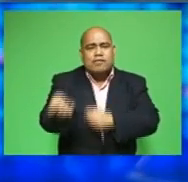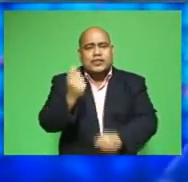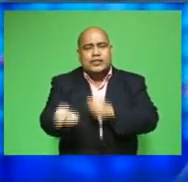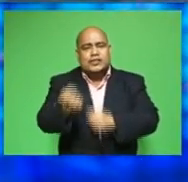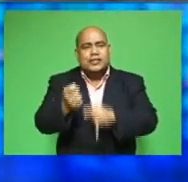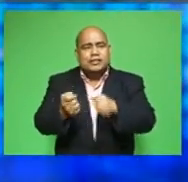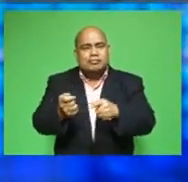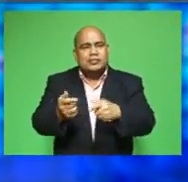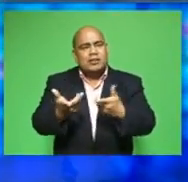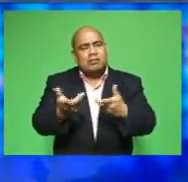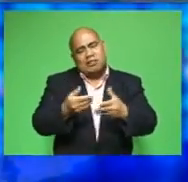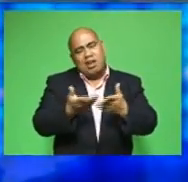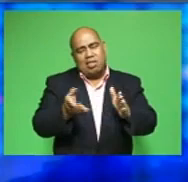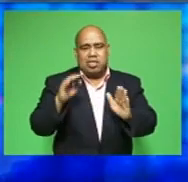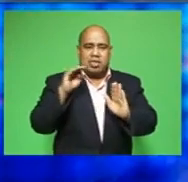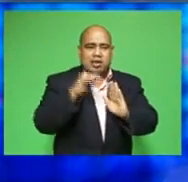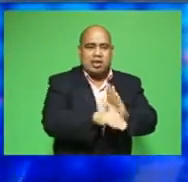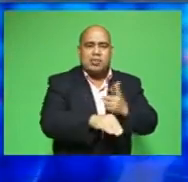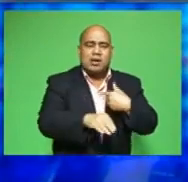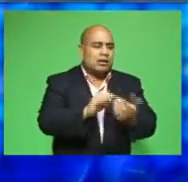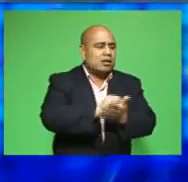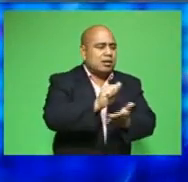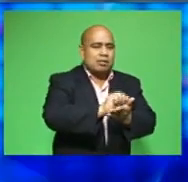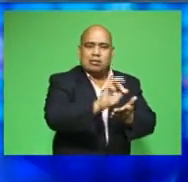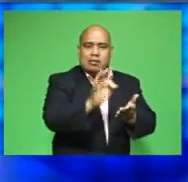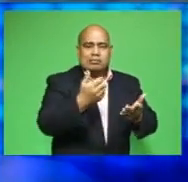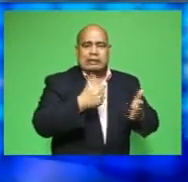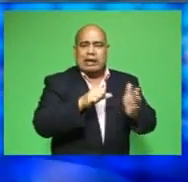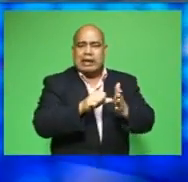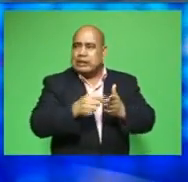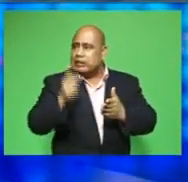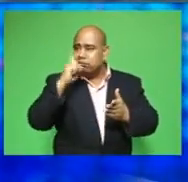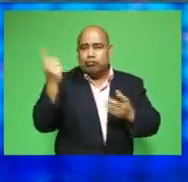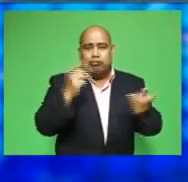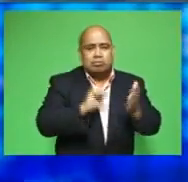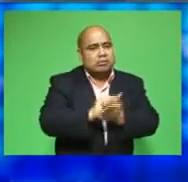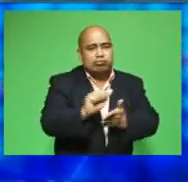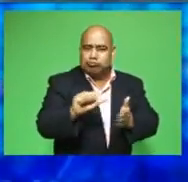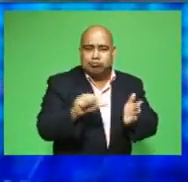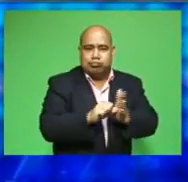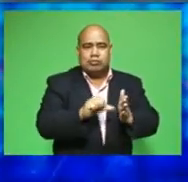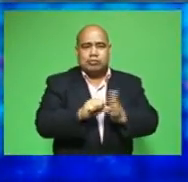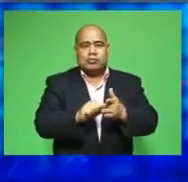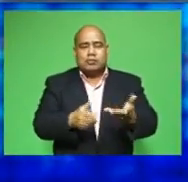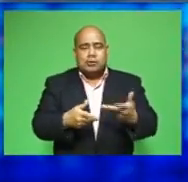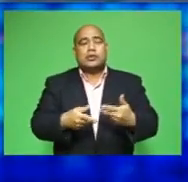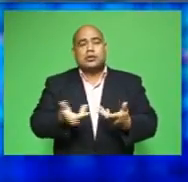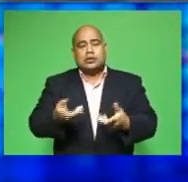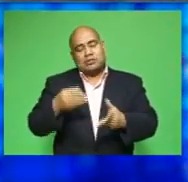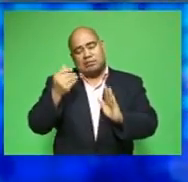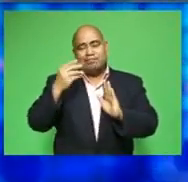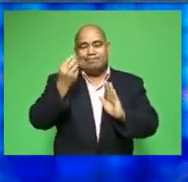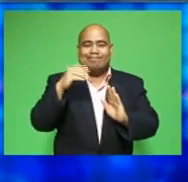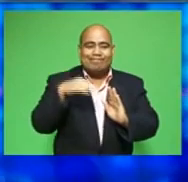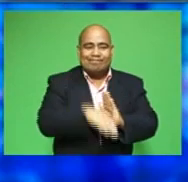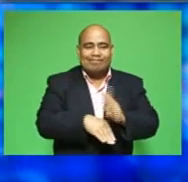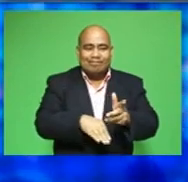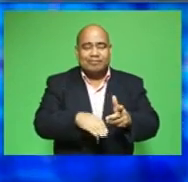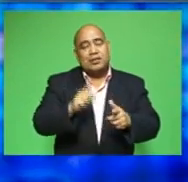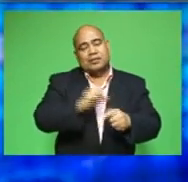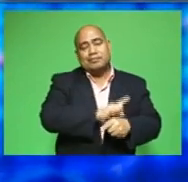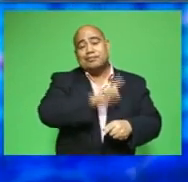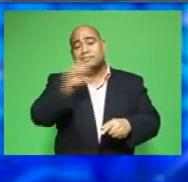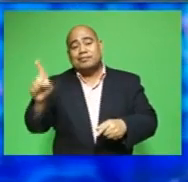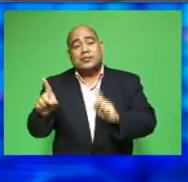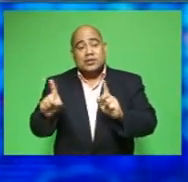in fish scales is becoming more evident. FBC News paid a visit to the fish market earlier today to hear the grievances shared by some